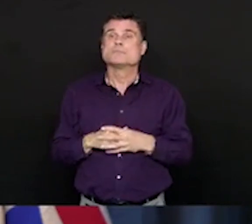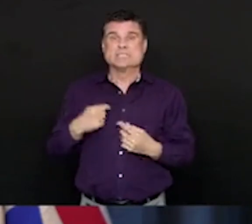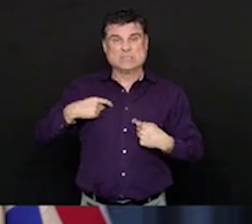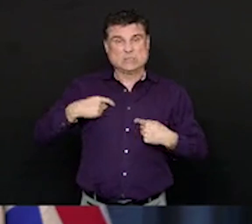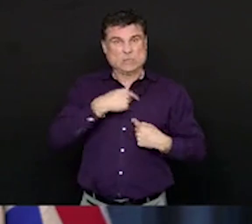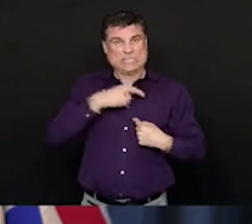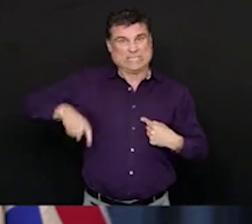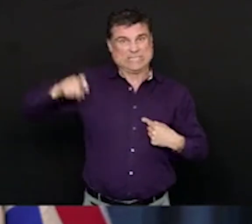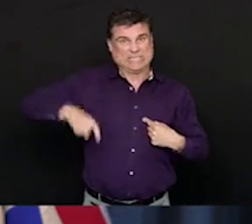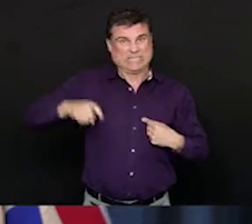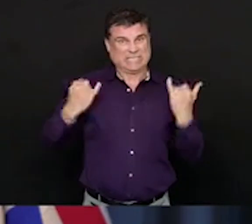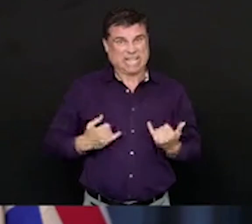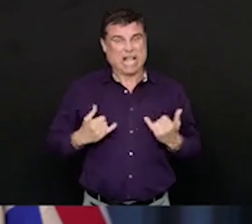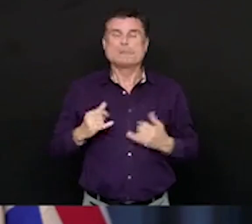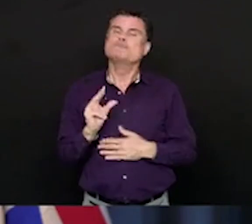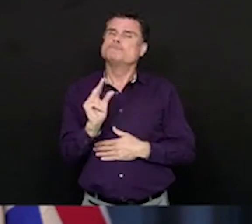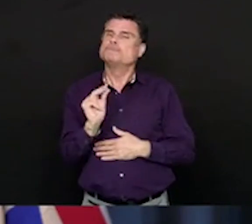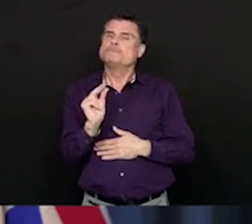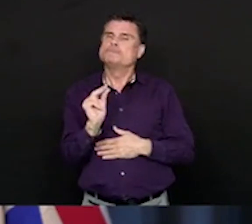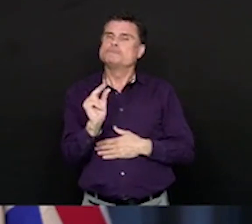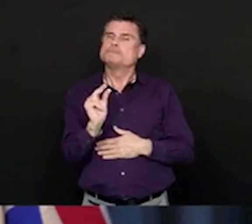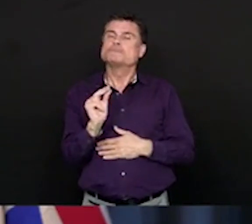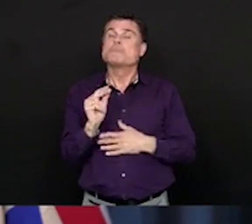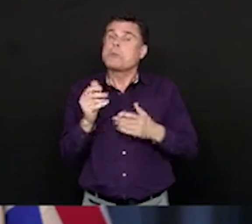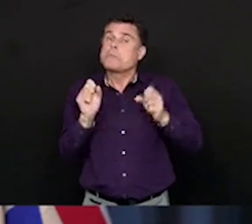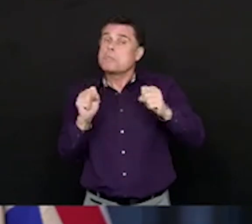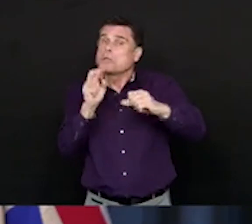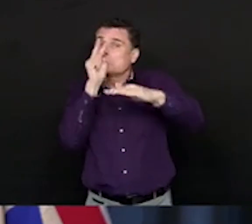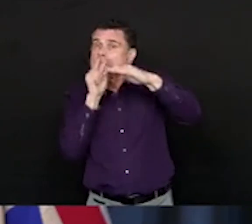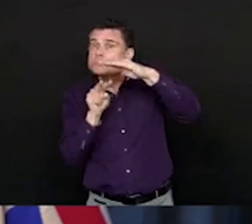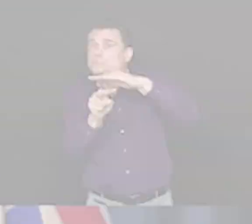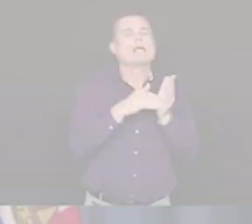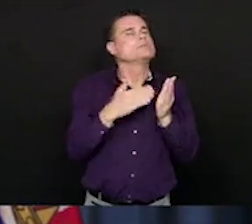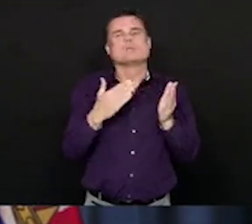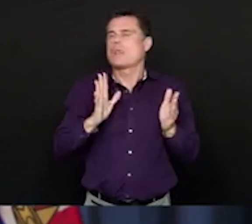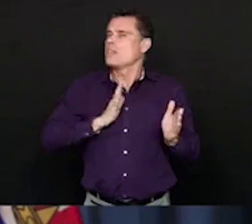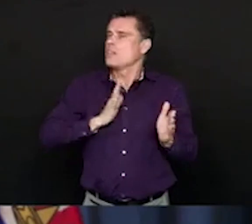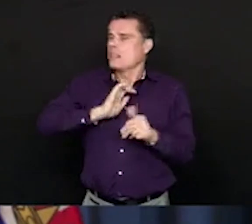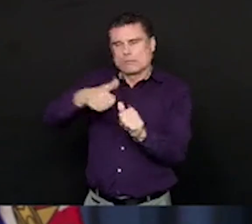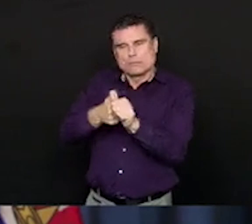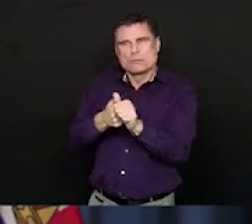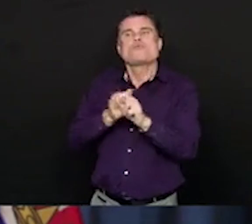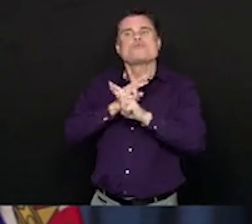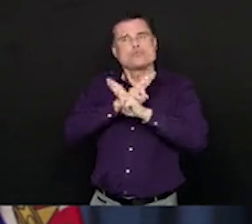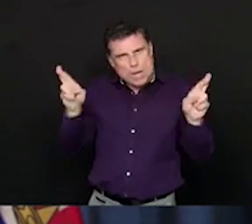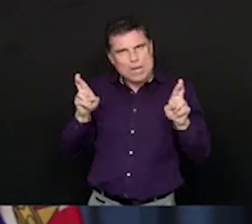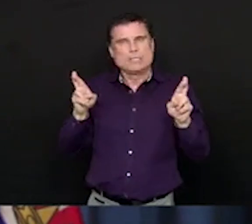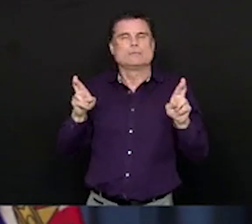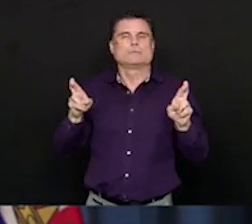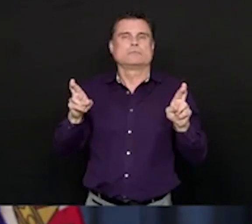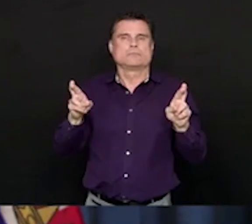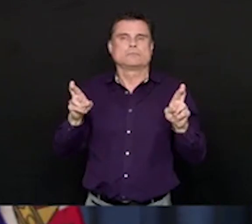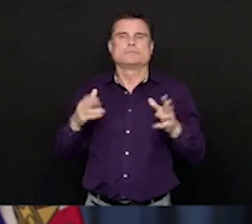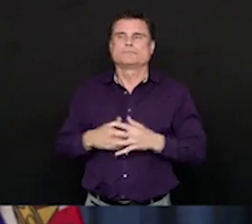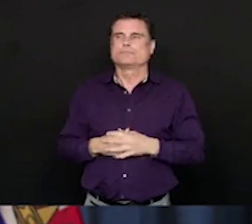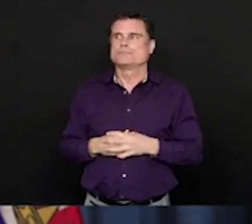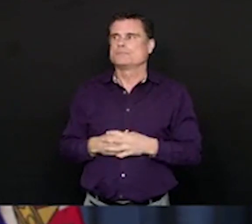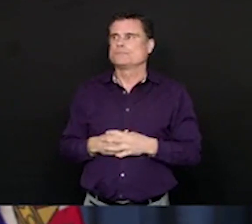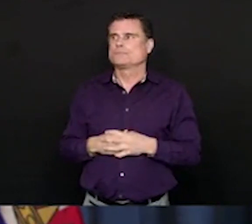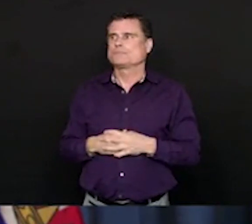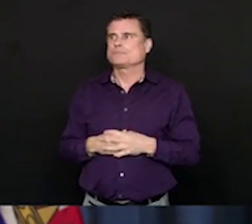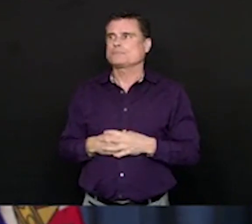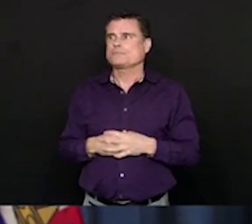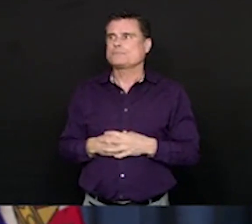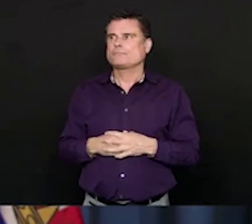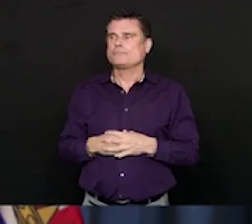another wave in the future. So all of this is us working together across the country. We reported yesterday there's new. We've brought both